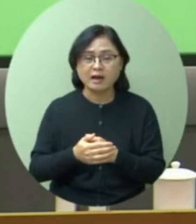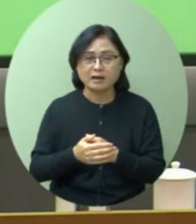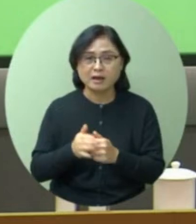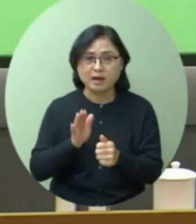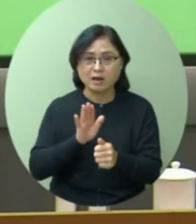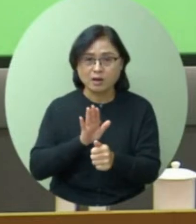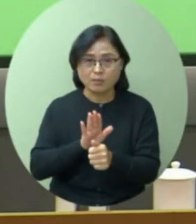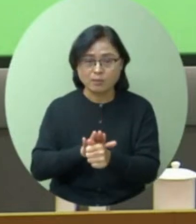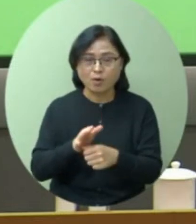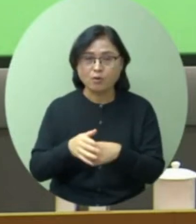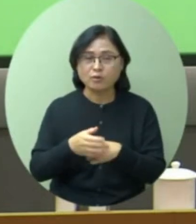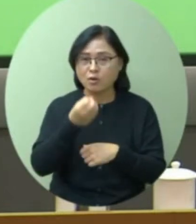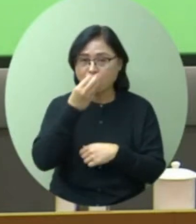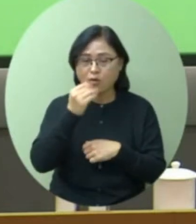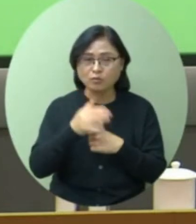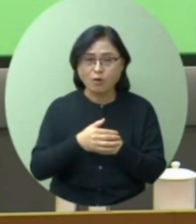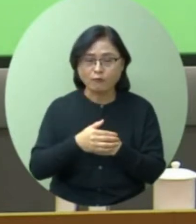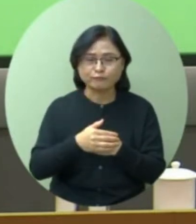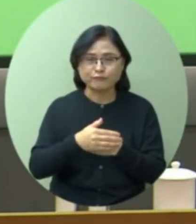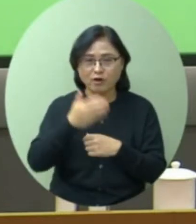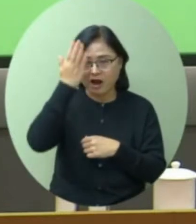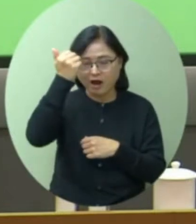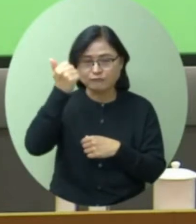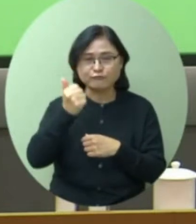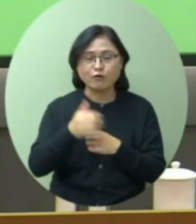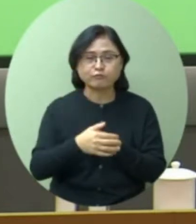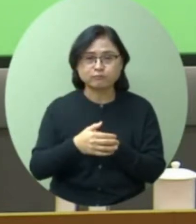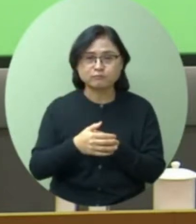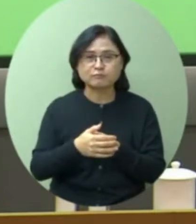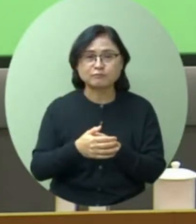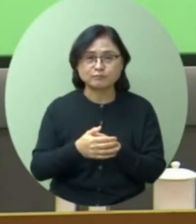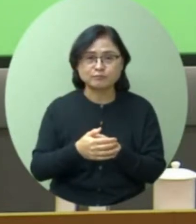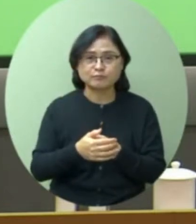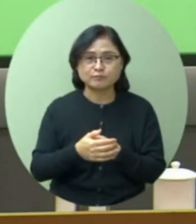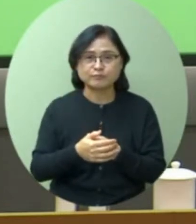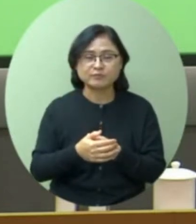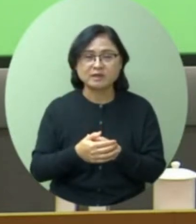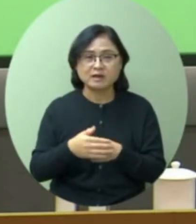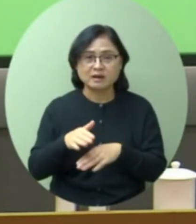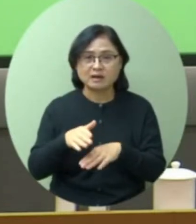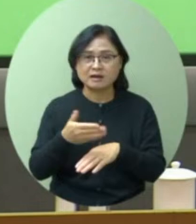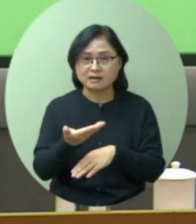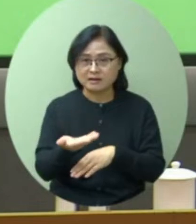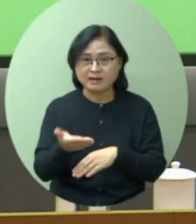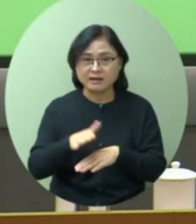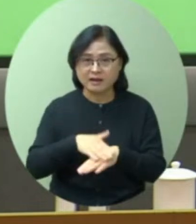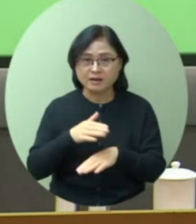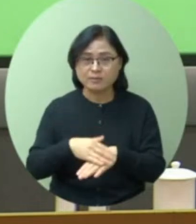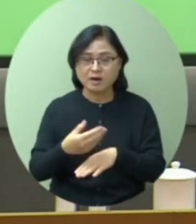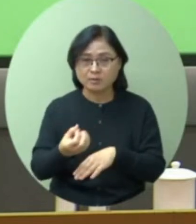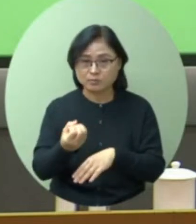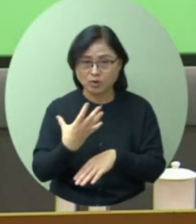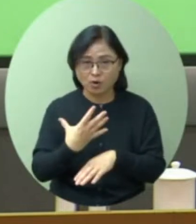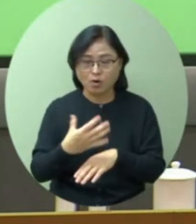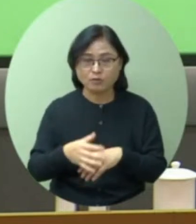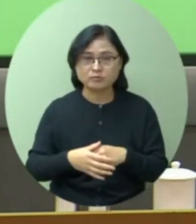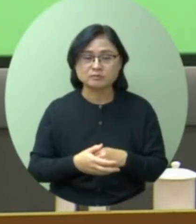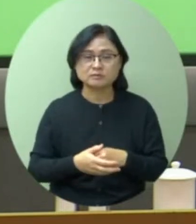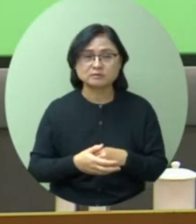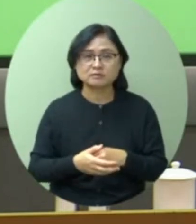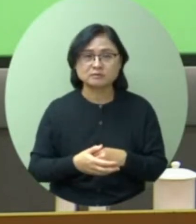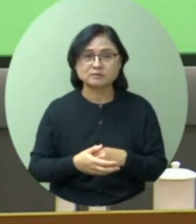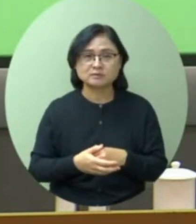So what you have just said, I think, is settled. It will not be an issue